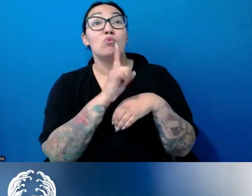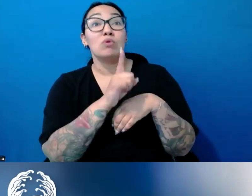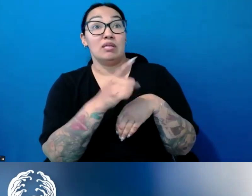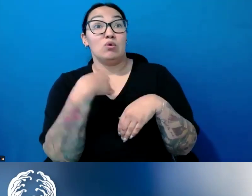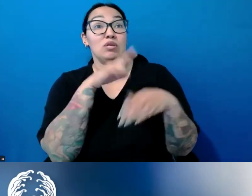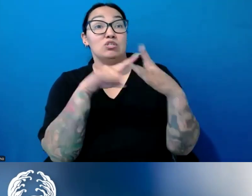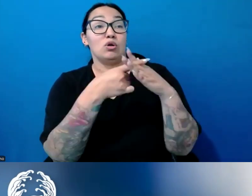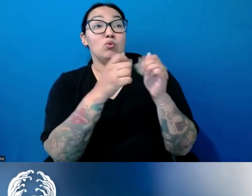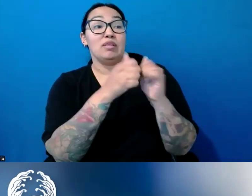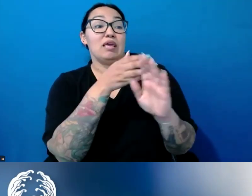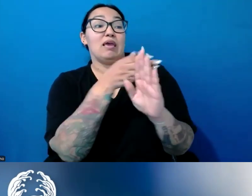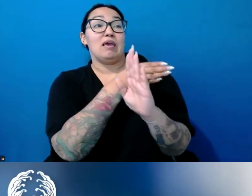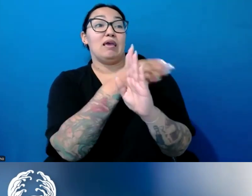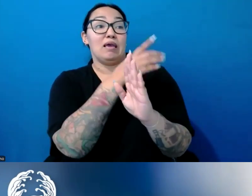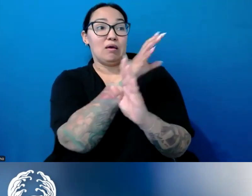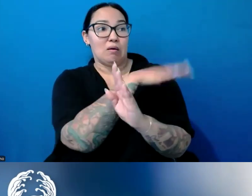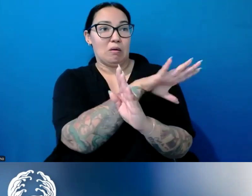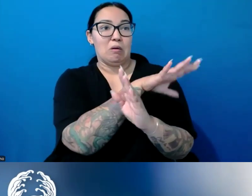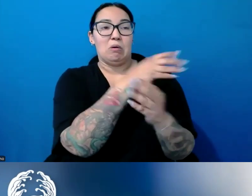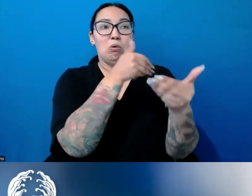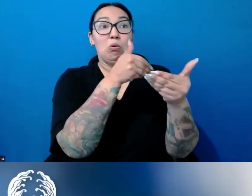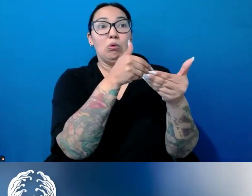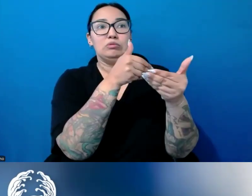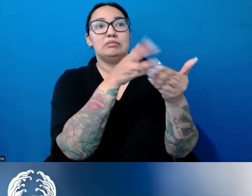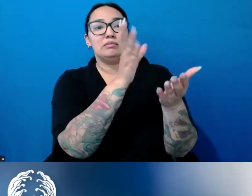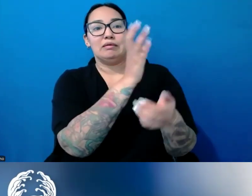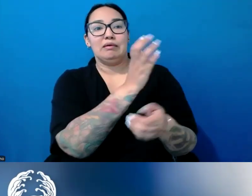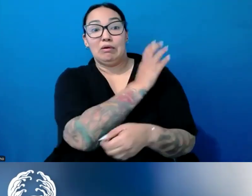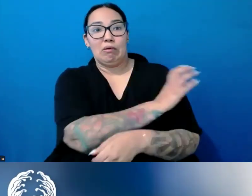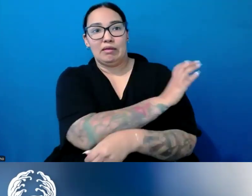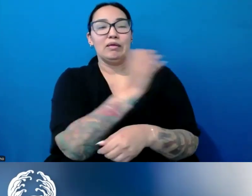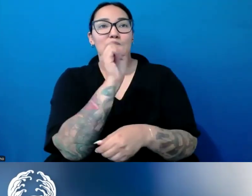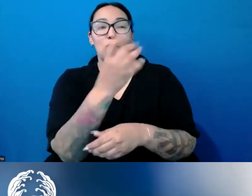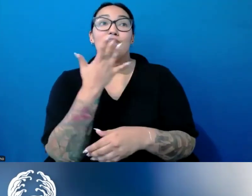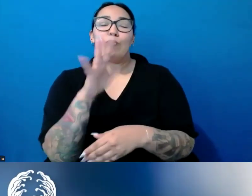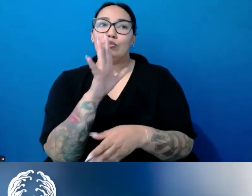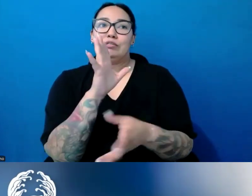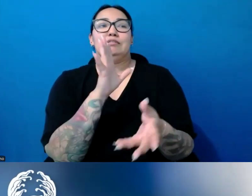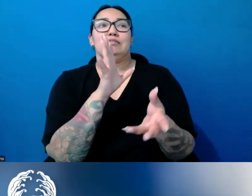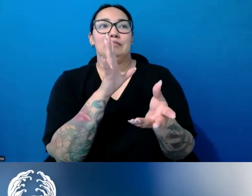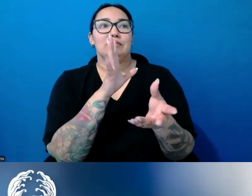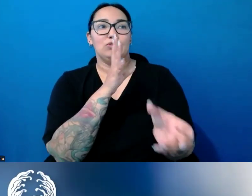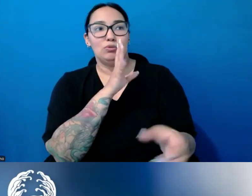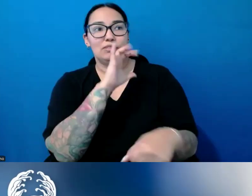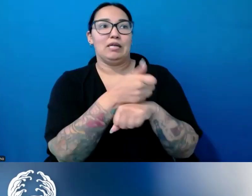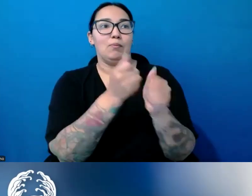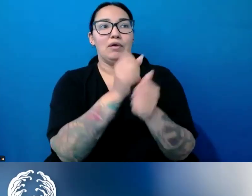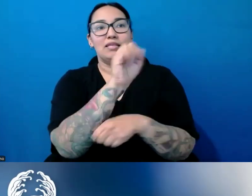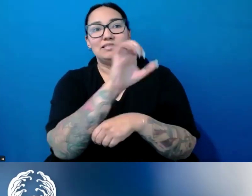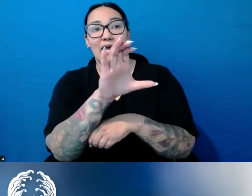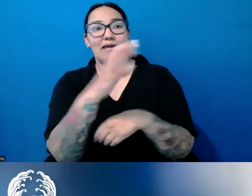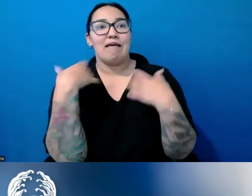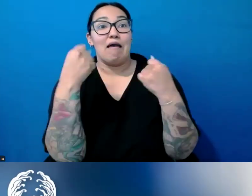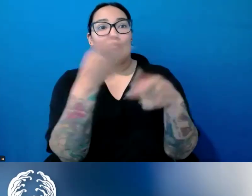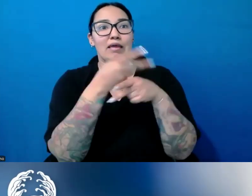nearby. So we had the great fortune of starting our program in collaboration with SAC Healthcare System. And so